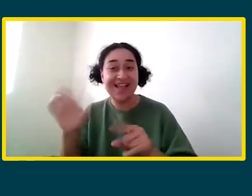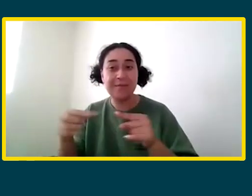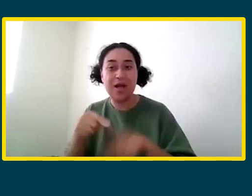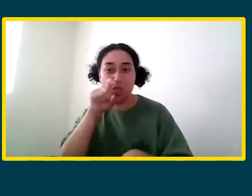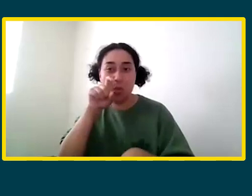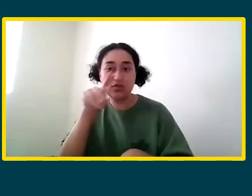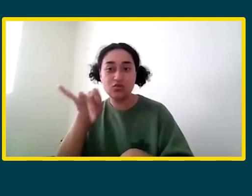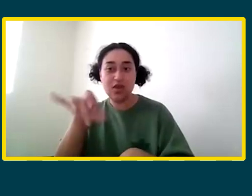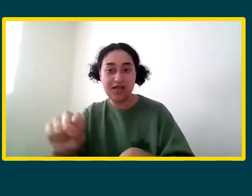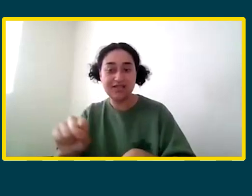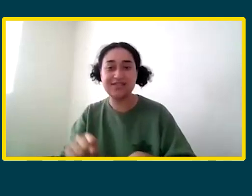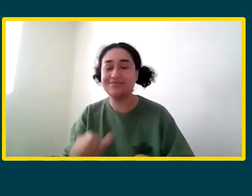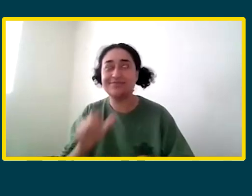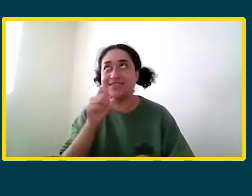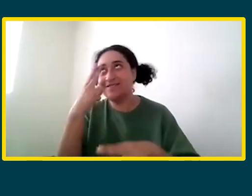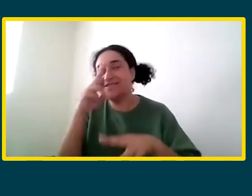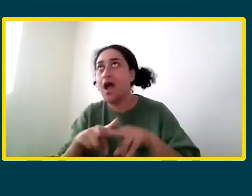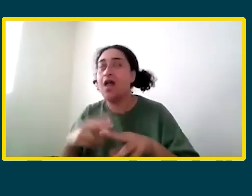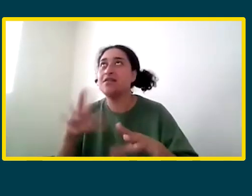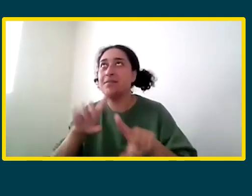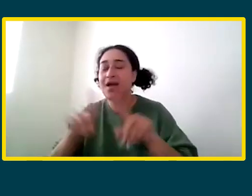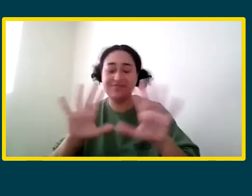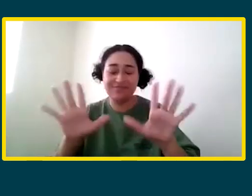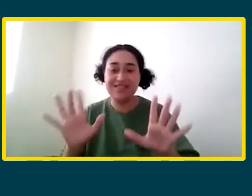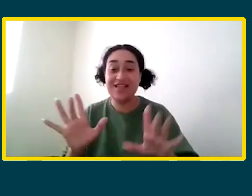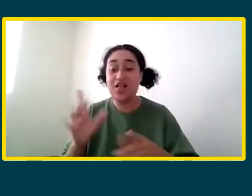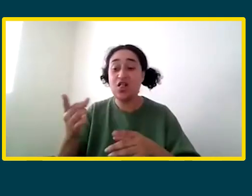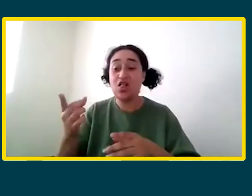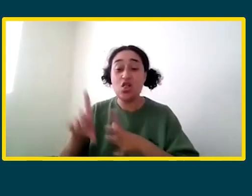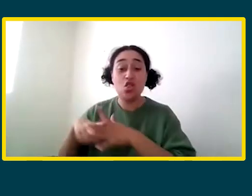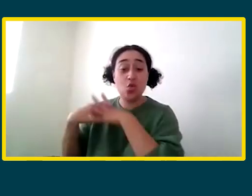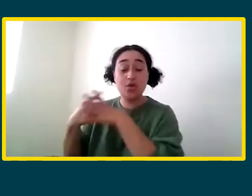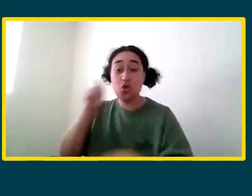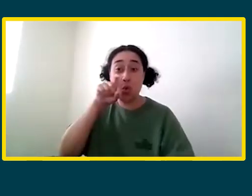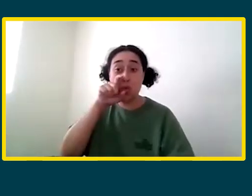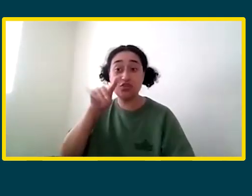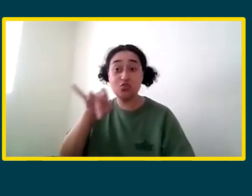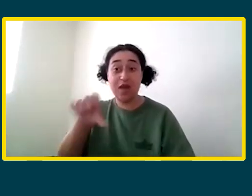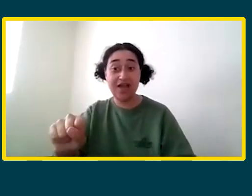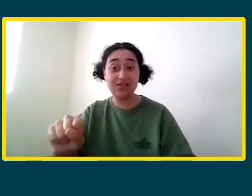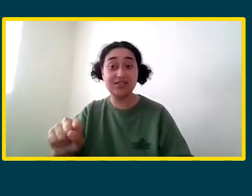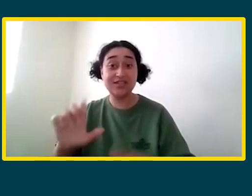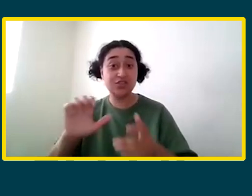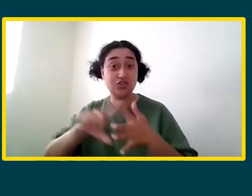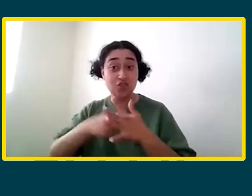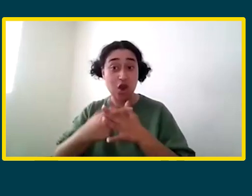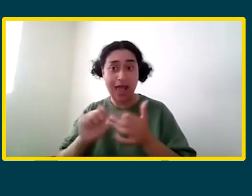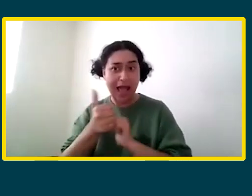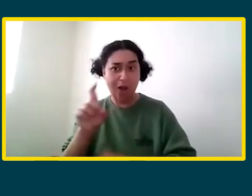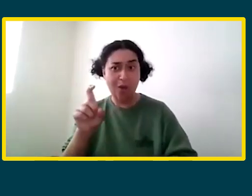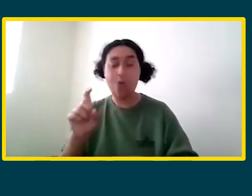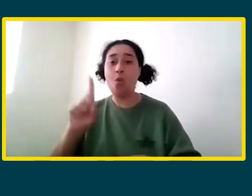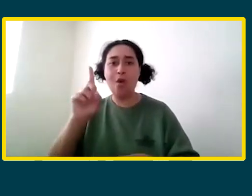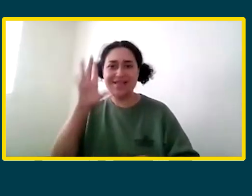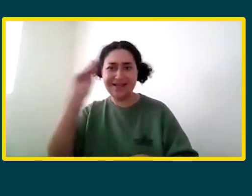whatnot. It's not fun necessarily. The original witch trials in Europe were entirely started because one guy was upset at his wife, and that's